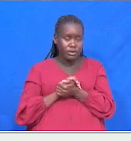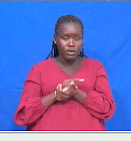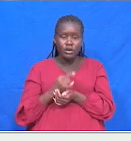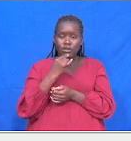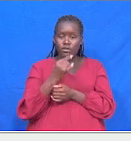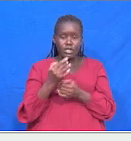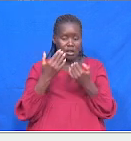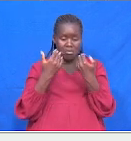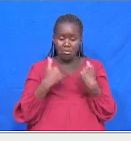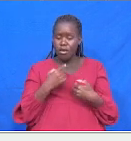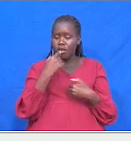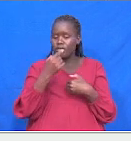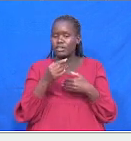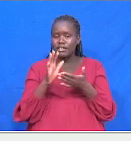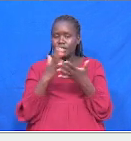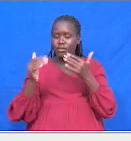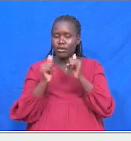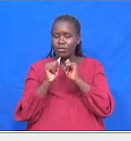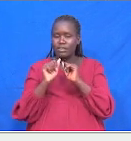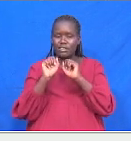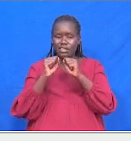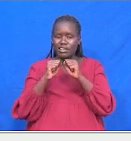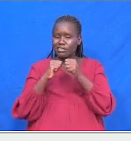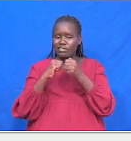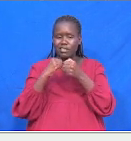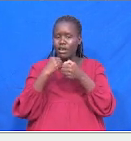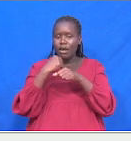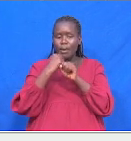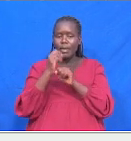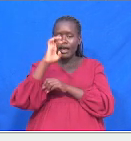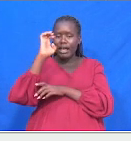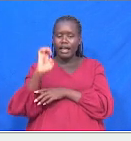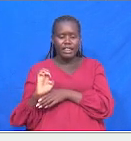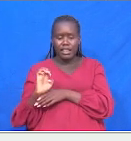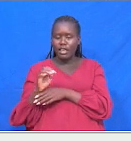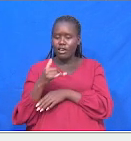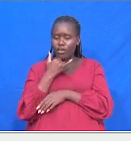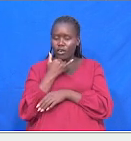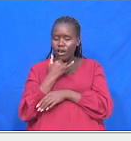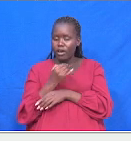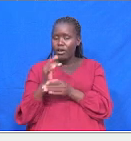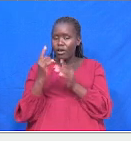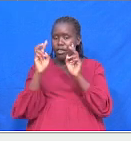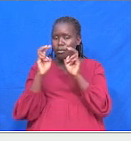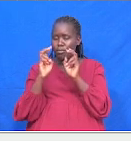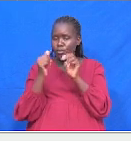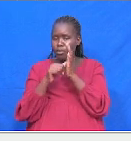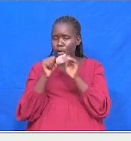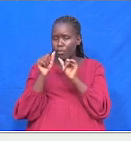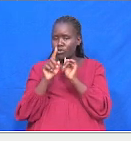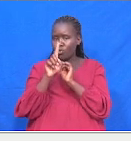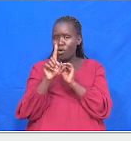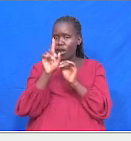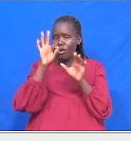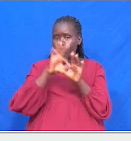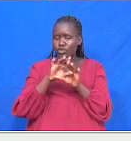me that I have said something that can create ethnic disharmony. On the issues of one man, one vote, one shilling, I am told